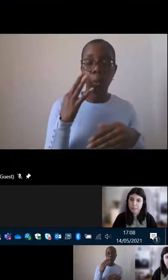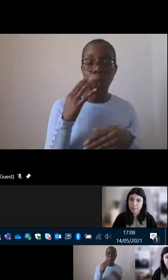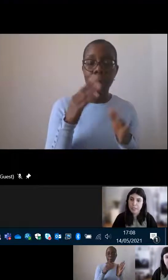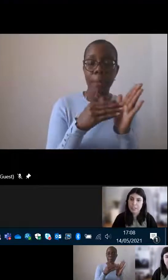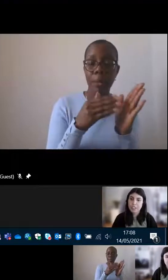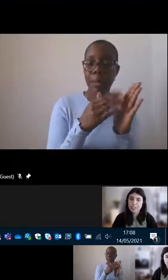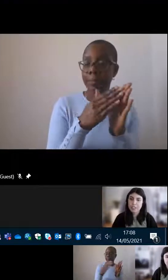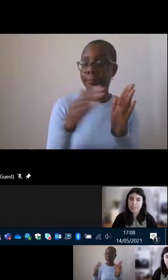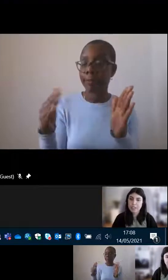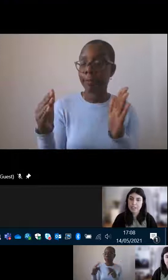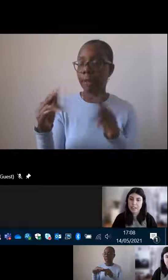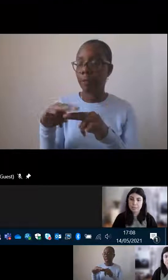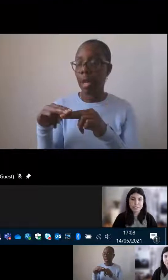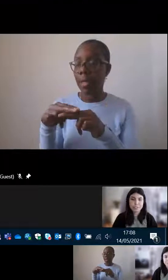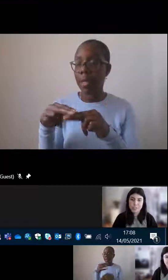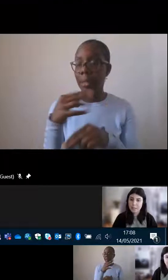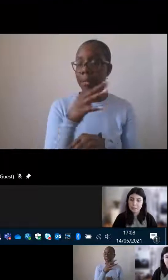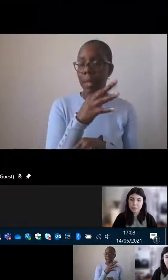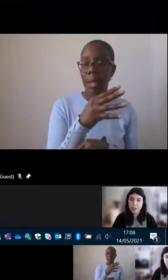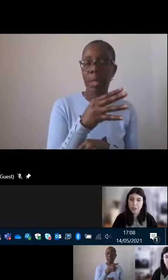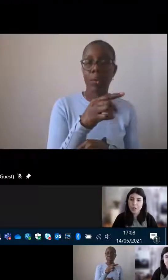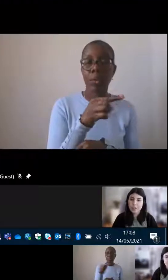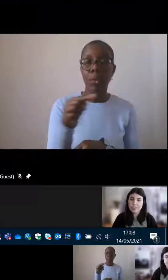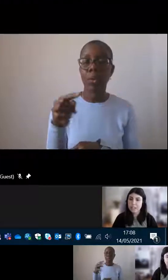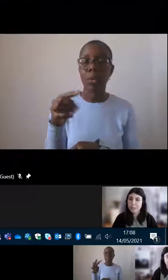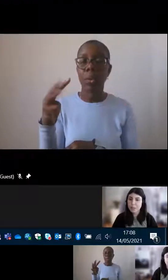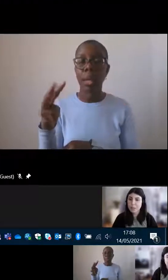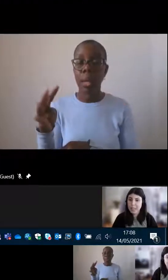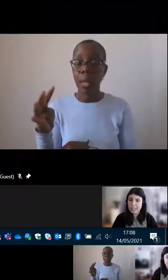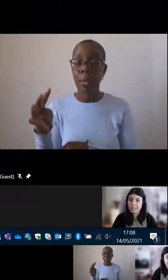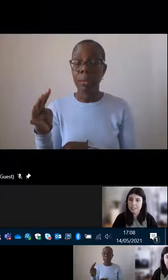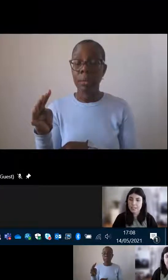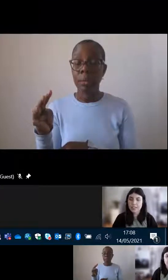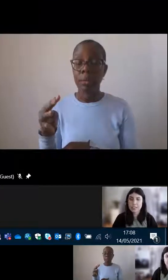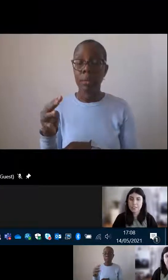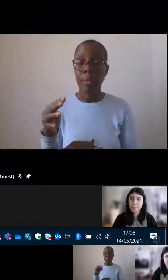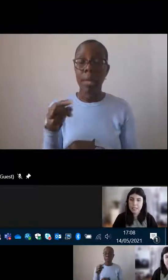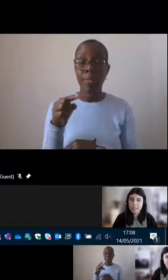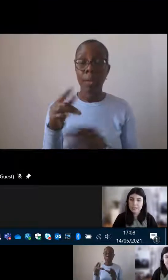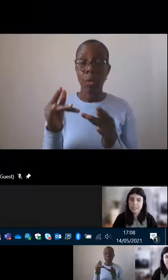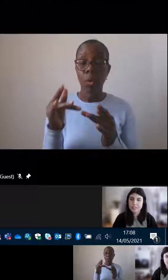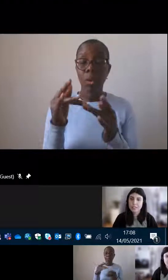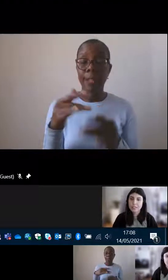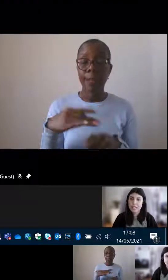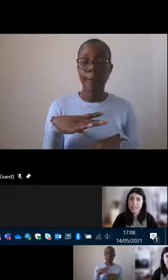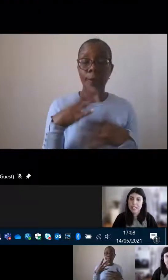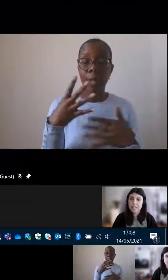p.m. And you can contact them free on 0808